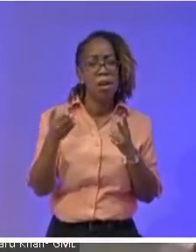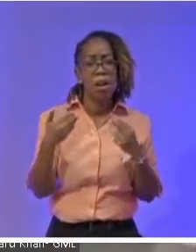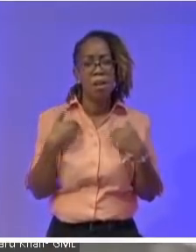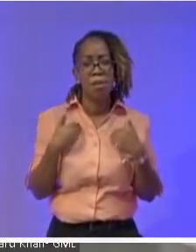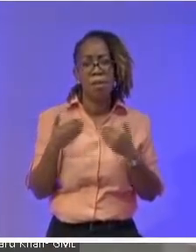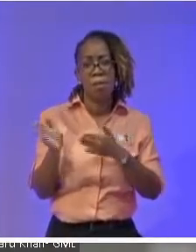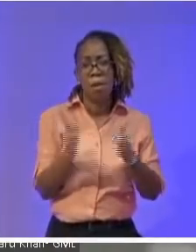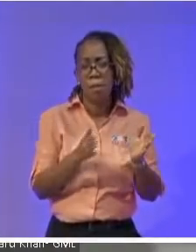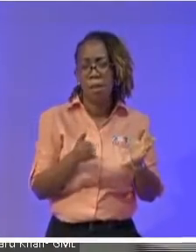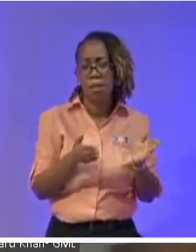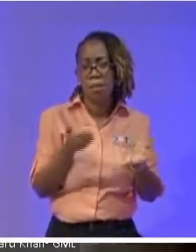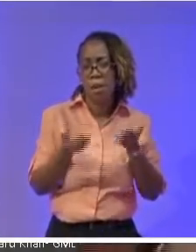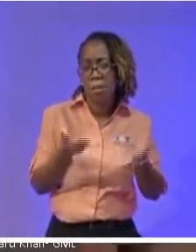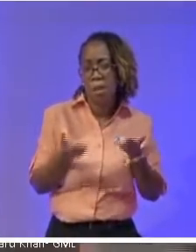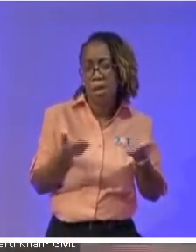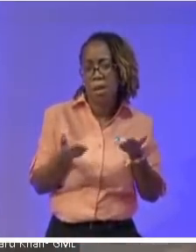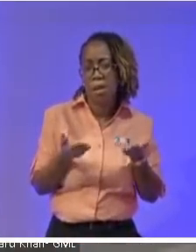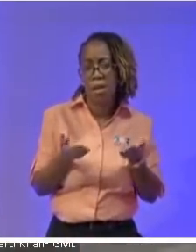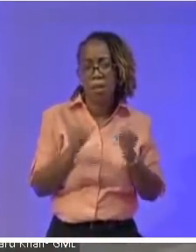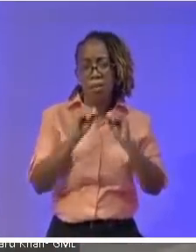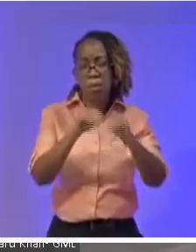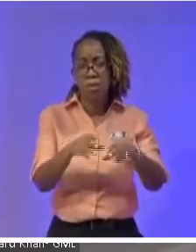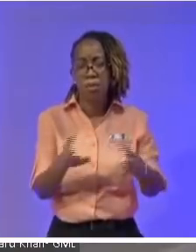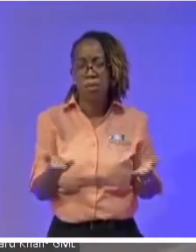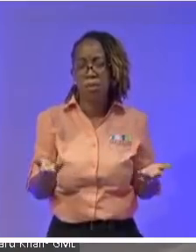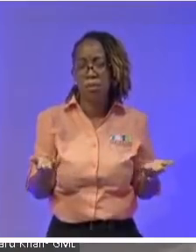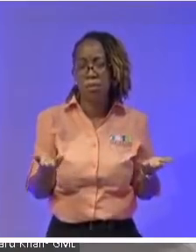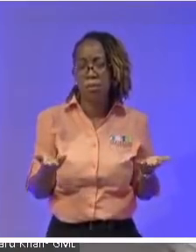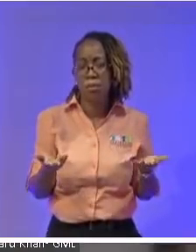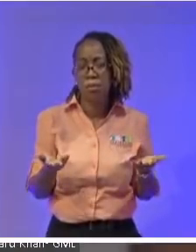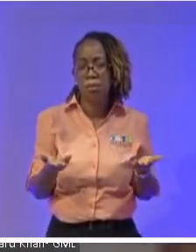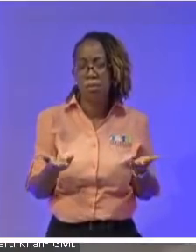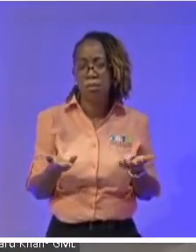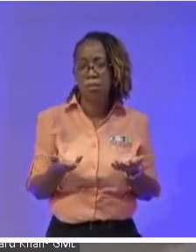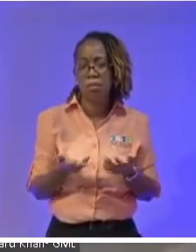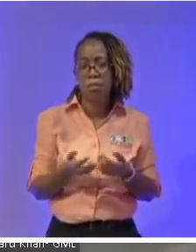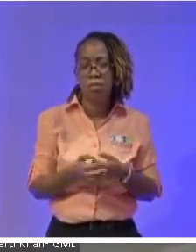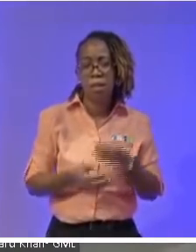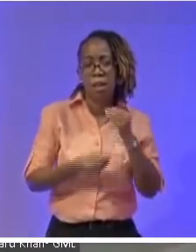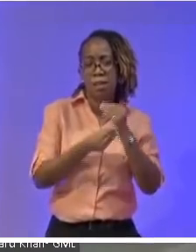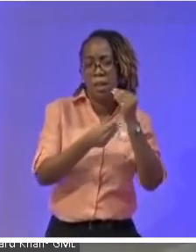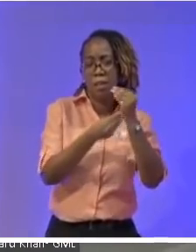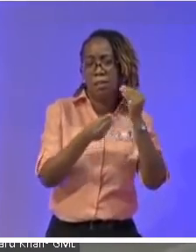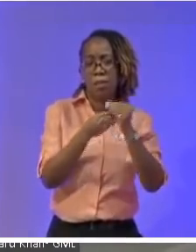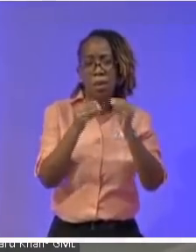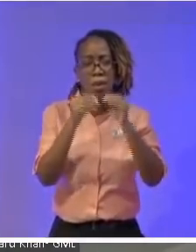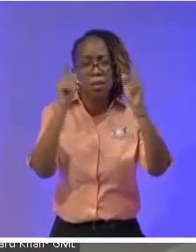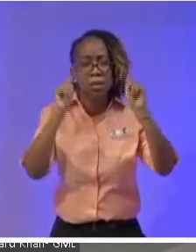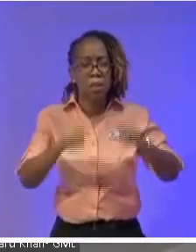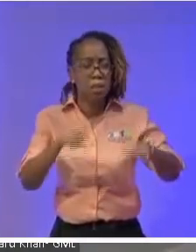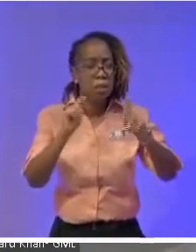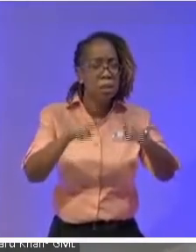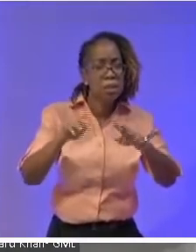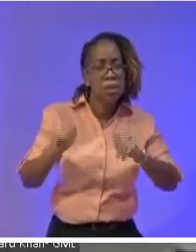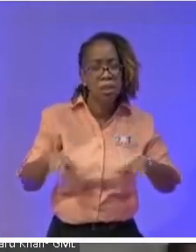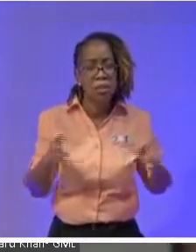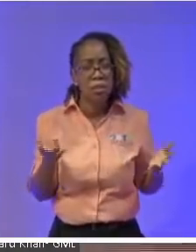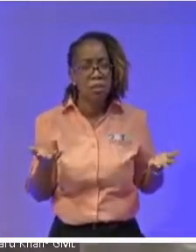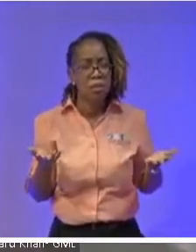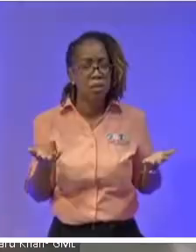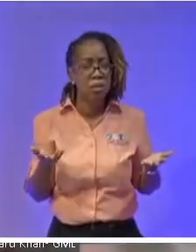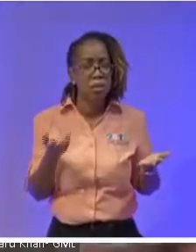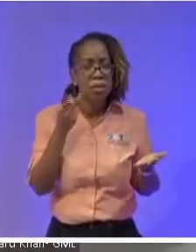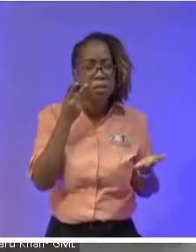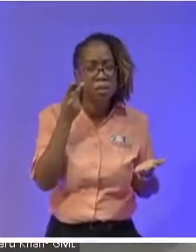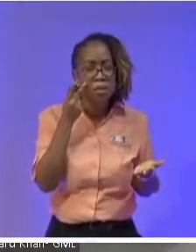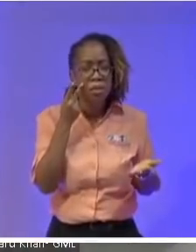place for expanding our testing capacity, probably reducing that time frame, because we are surging right now. We're